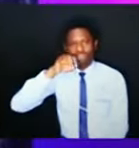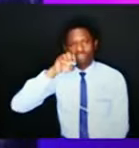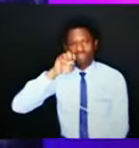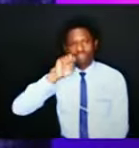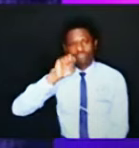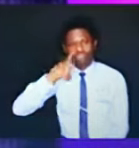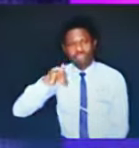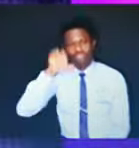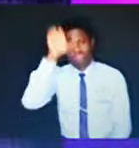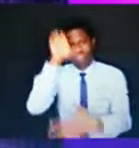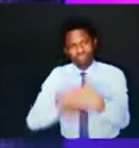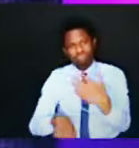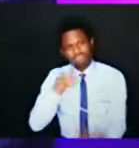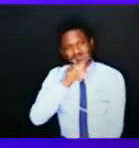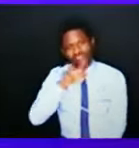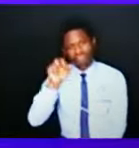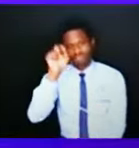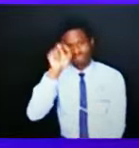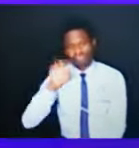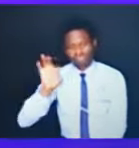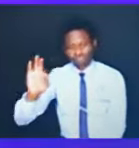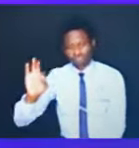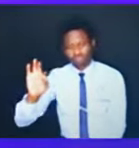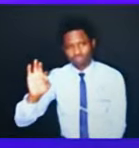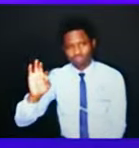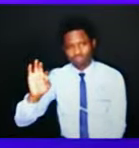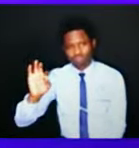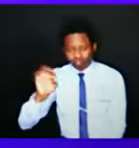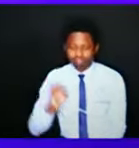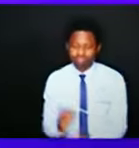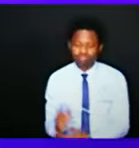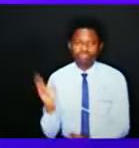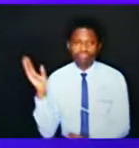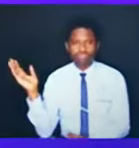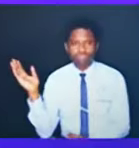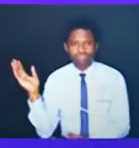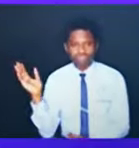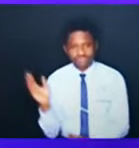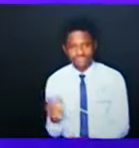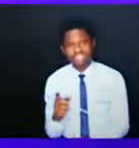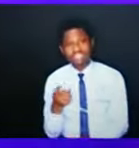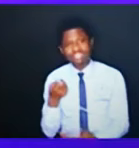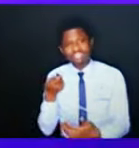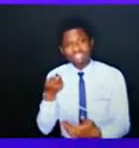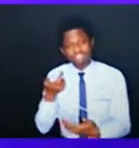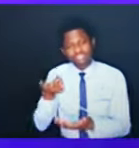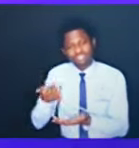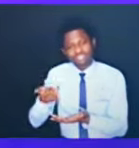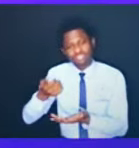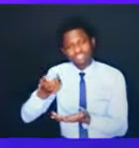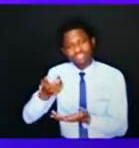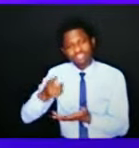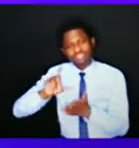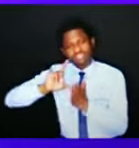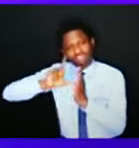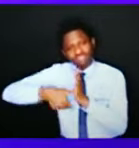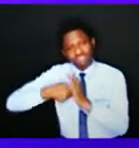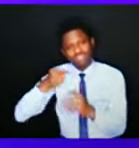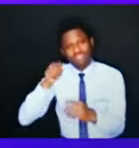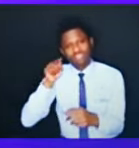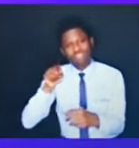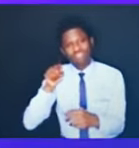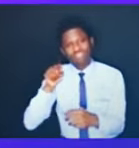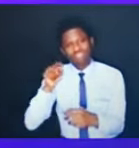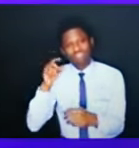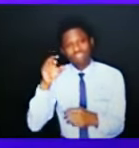33 verse 9. Then this city will bring me renown, joy, praise,